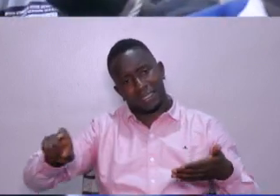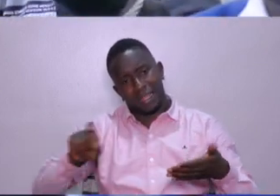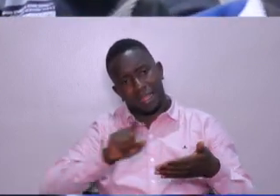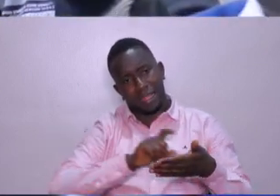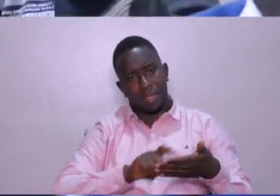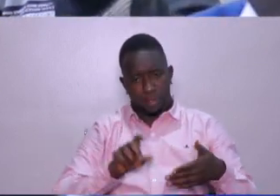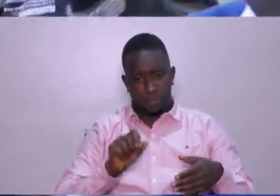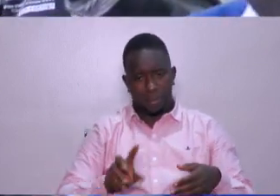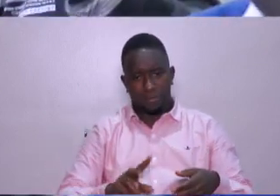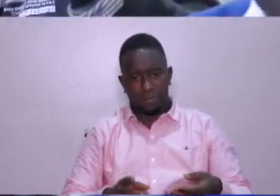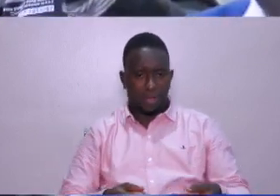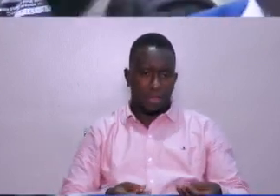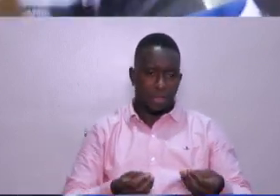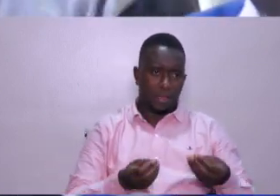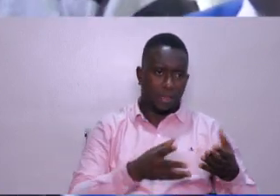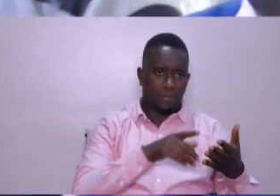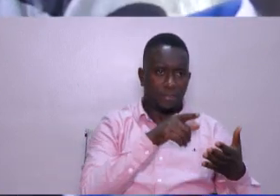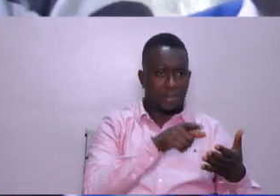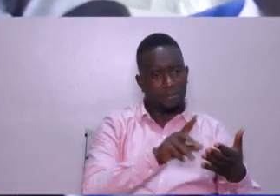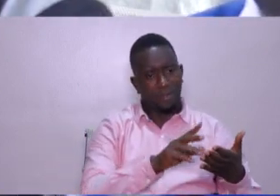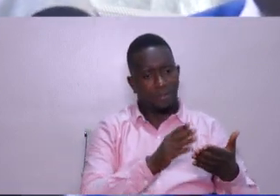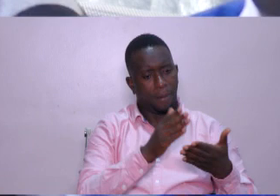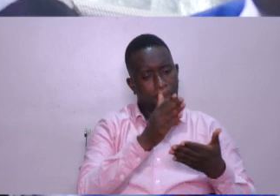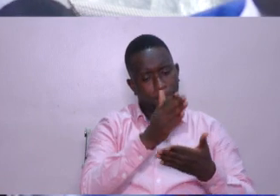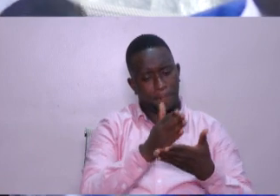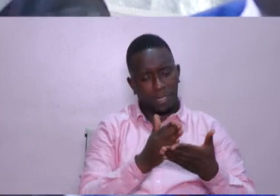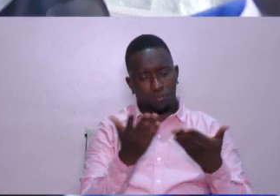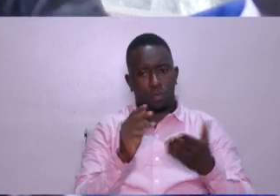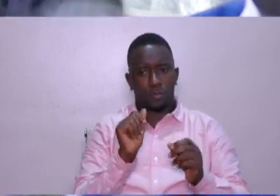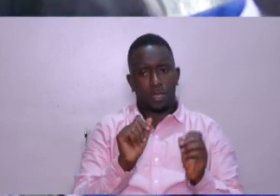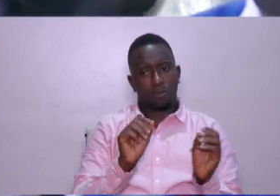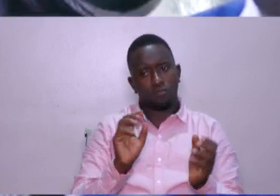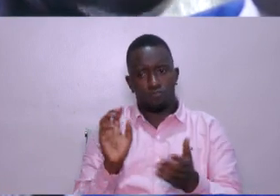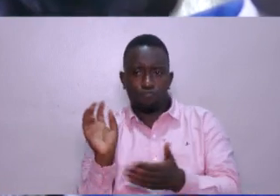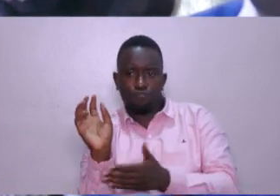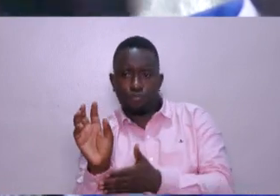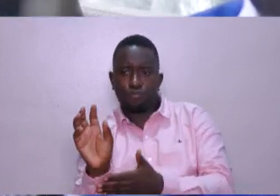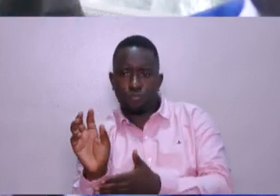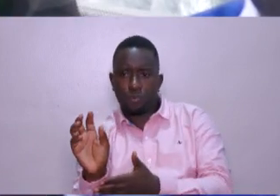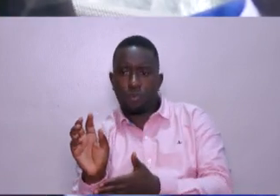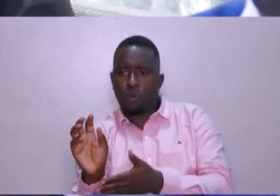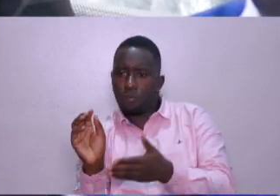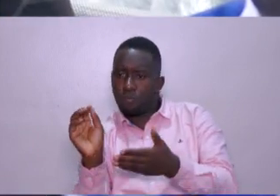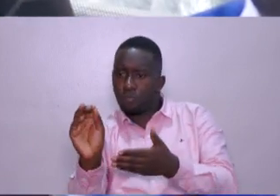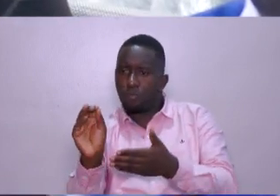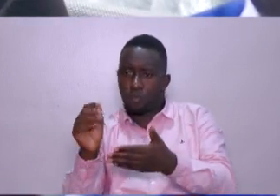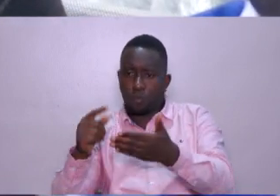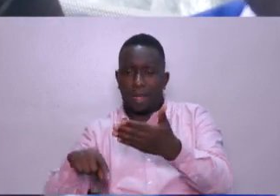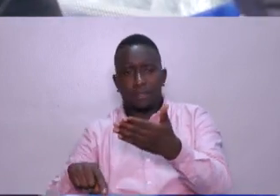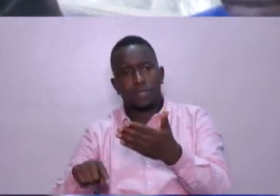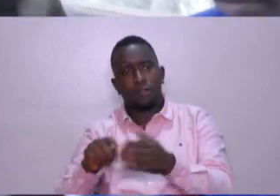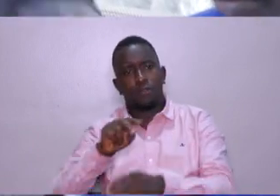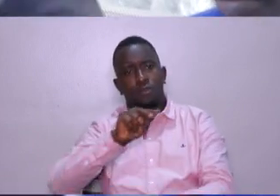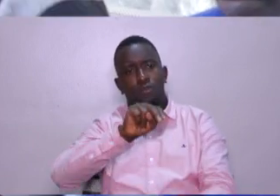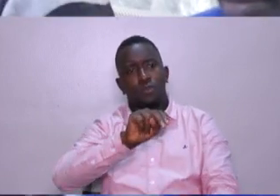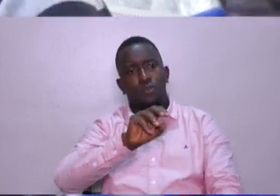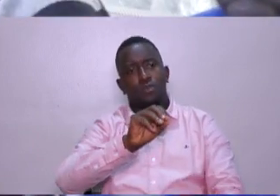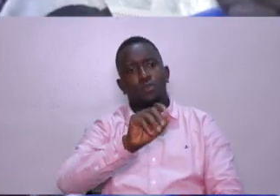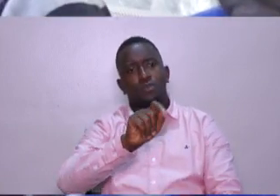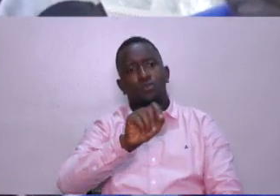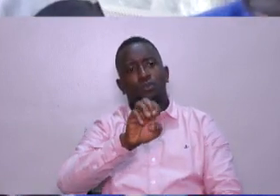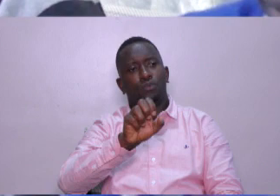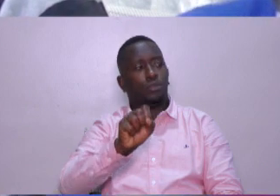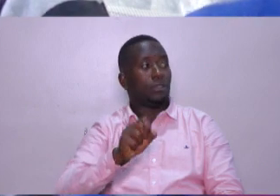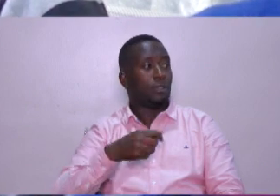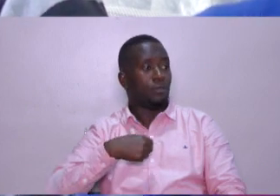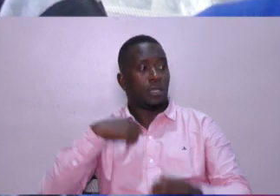section where we can have notes for someone who wants to go into. I don't know, Charles will